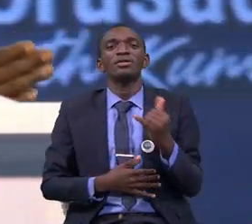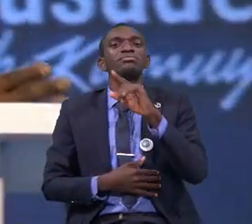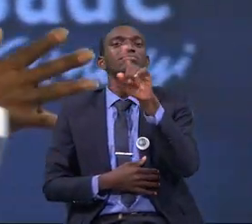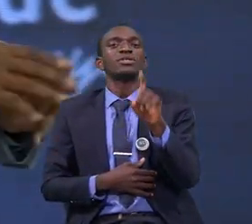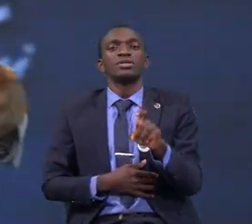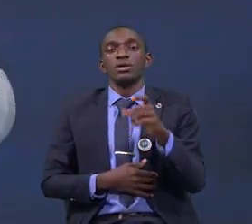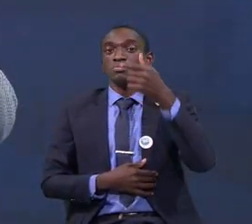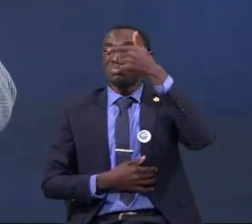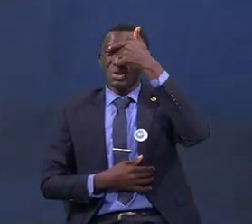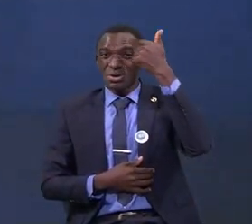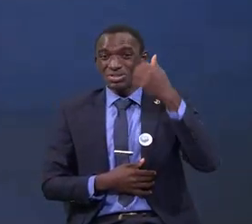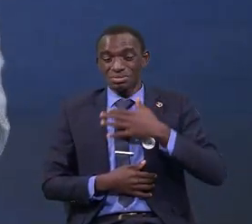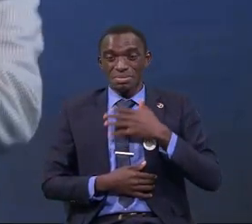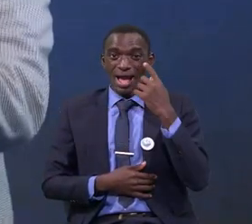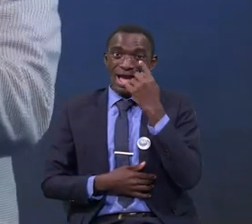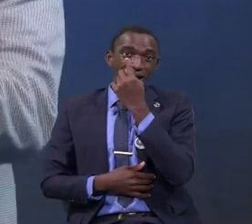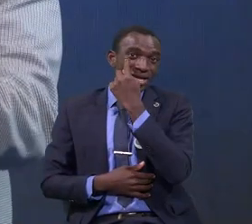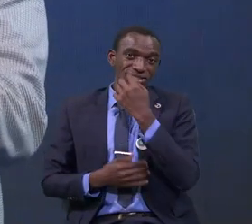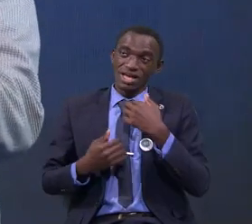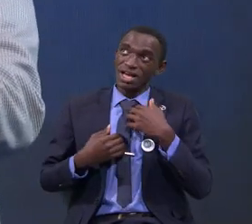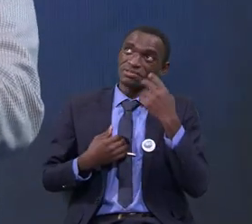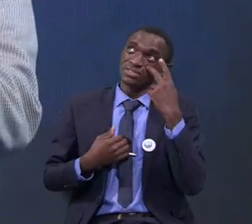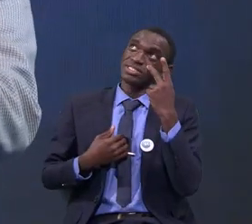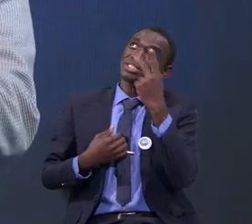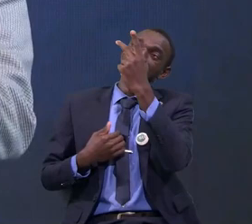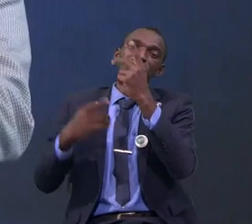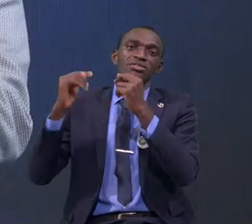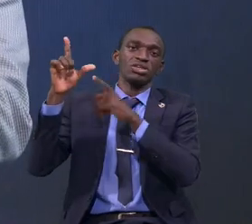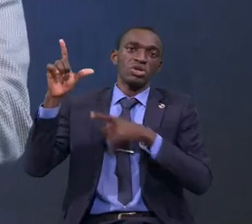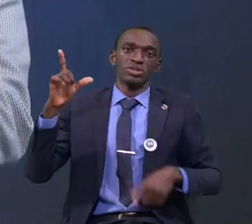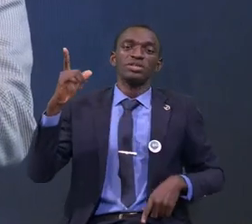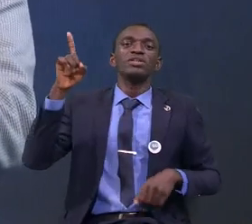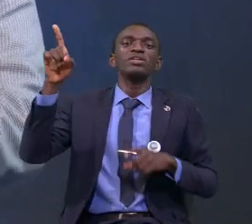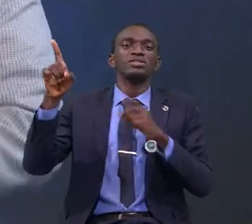Because my eyes have seen the Lord, the King,